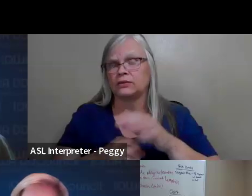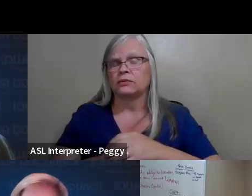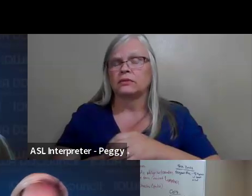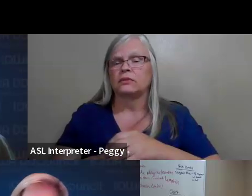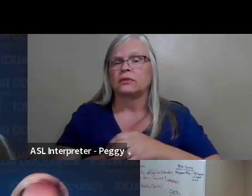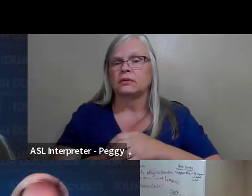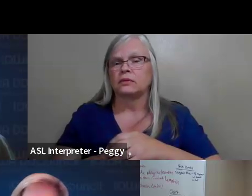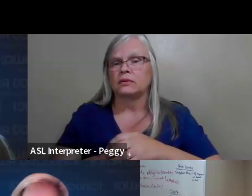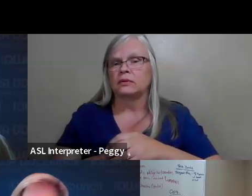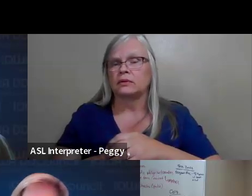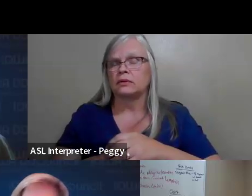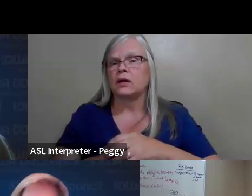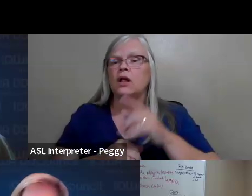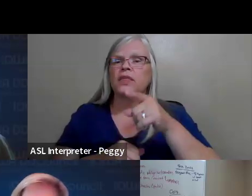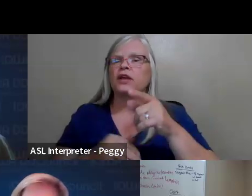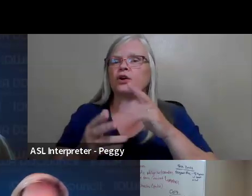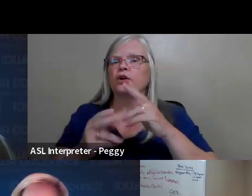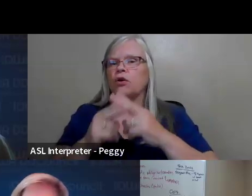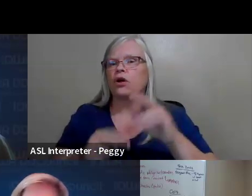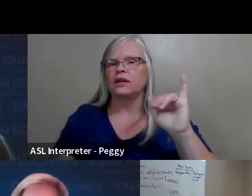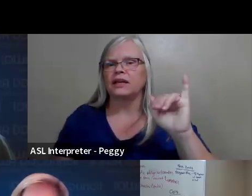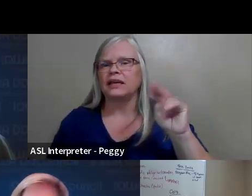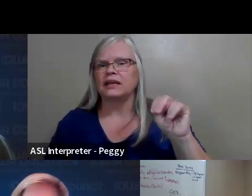would have been made inactive.